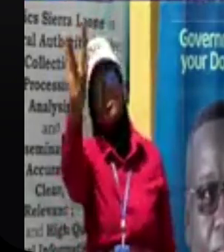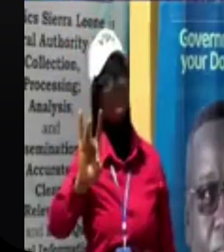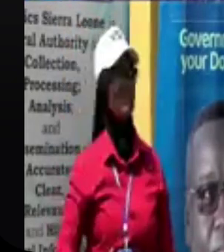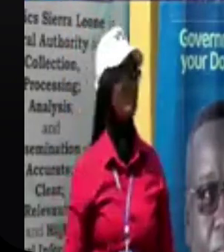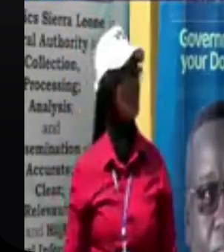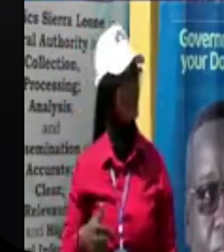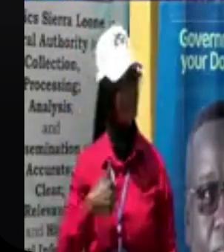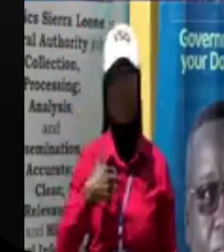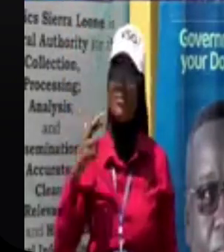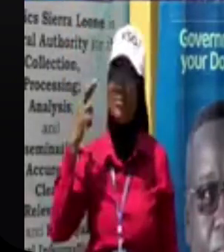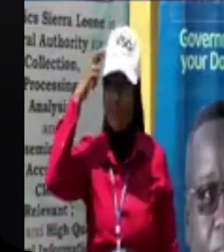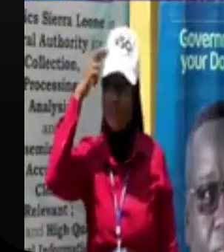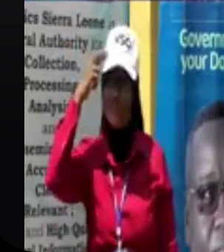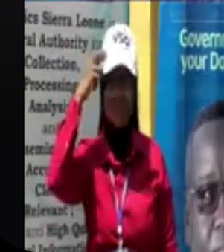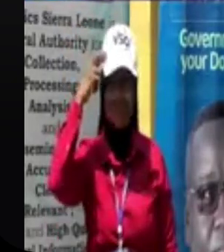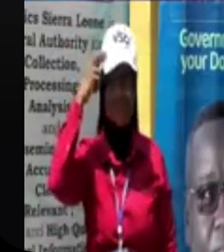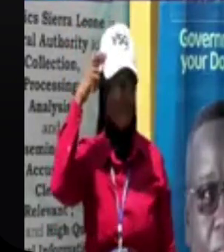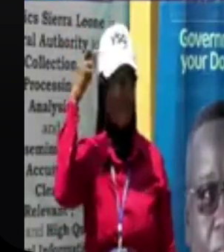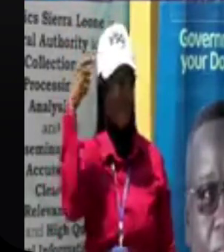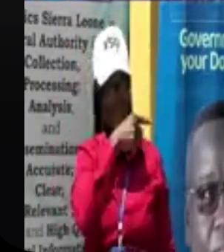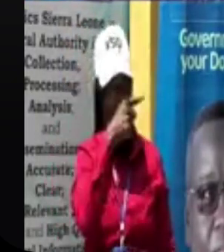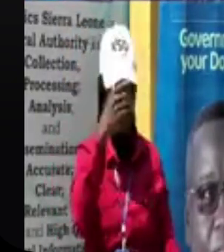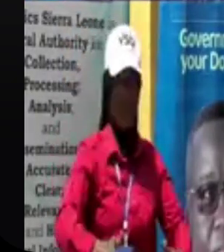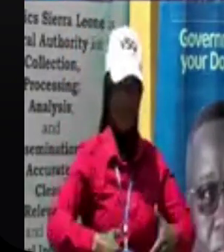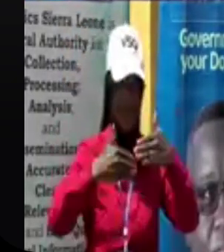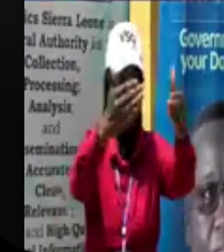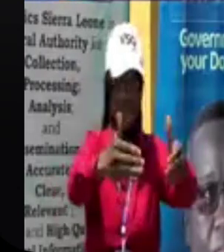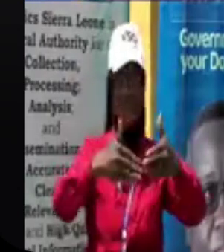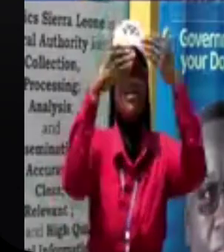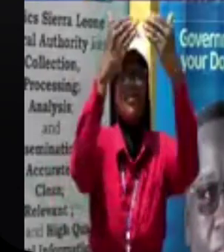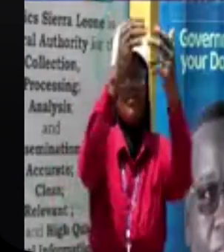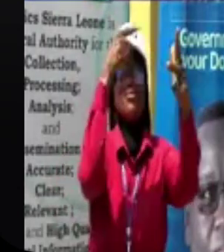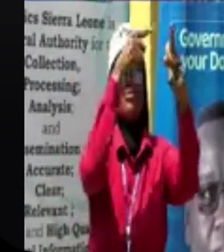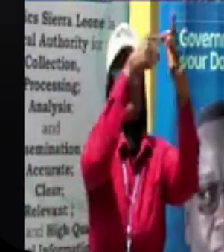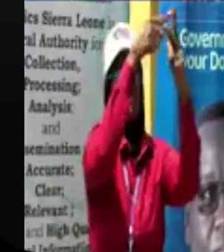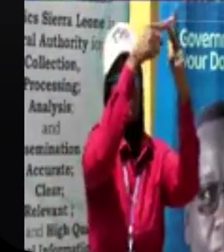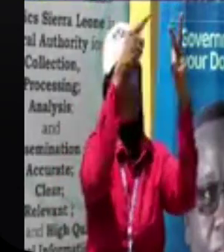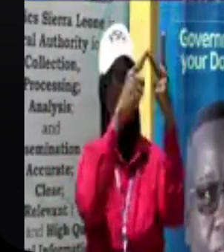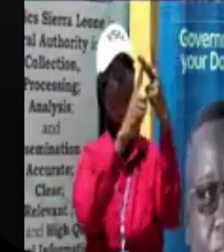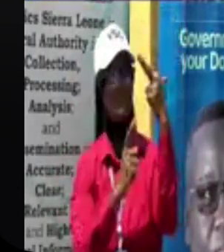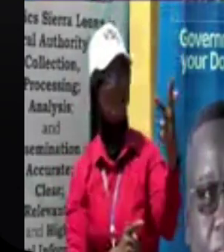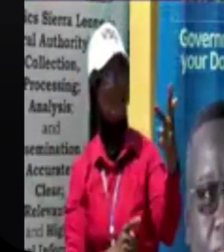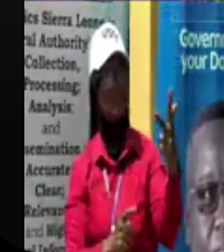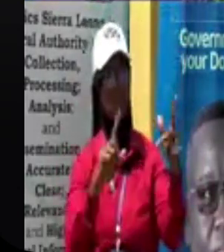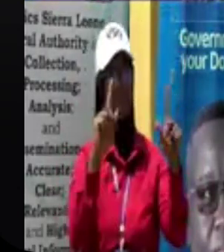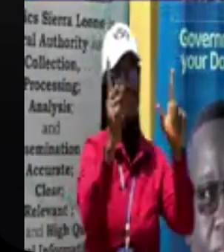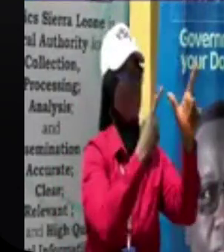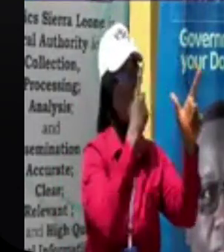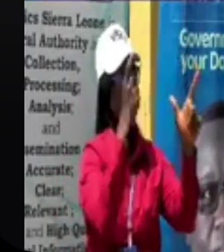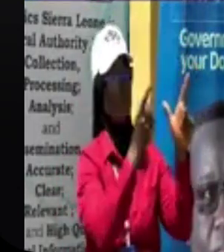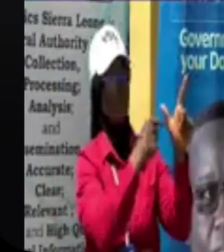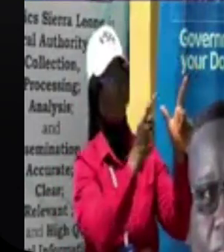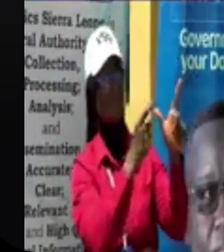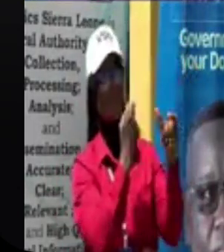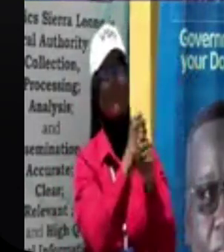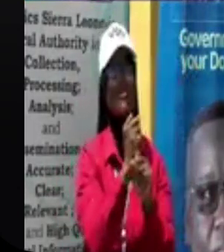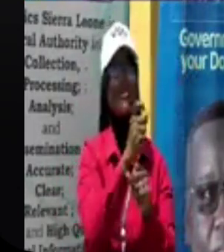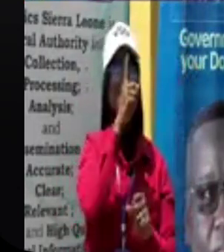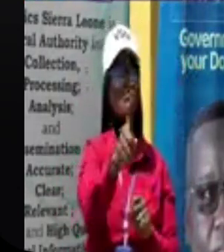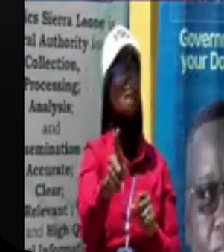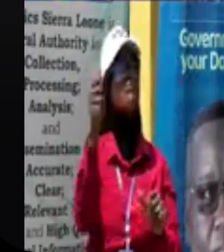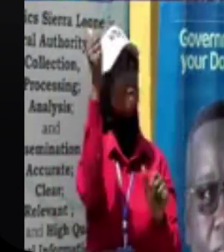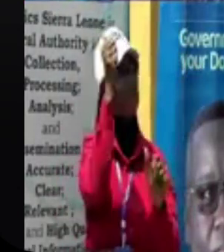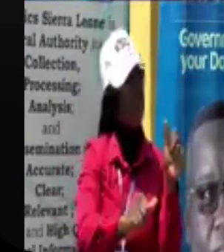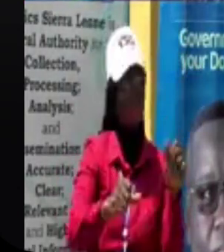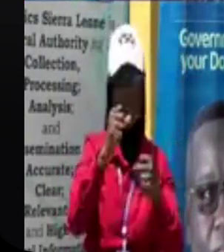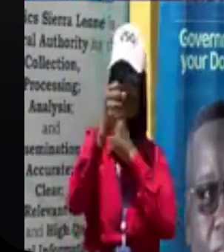think you don't advance the targets, then you get 3. The first one, for make sure say each year we